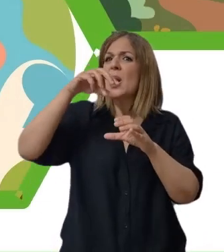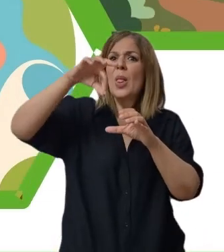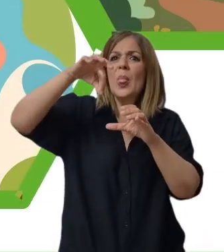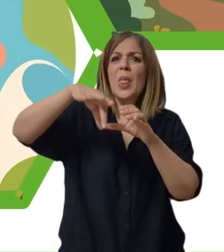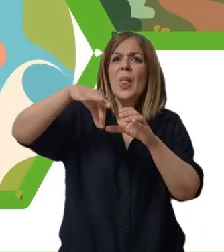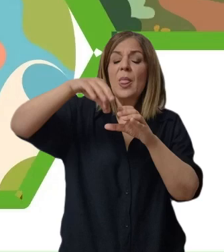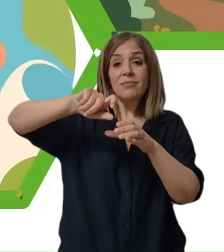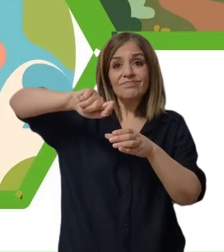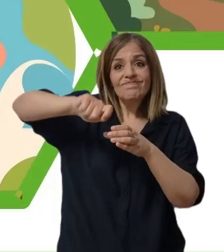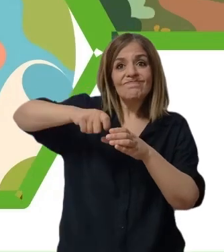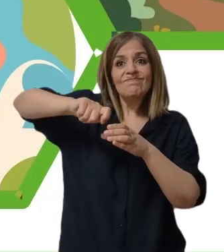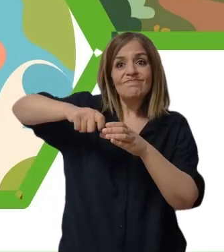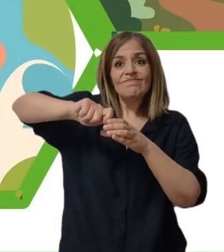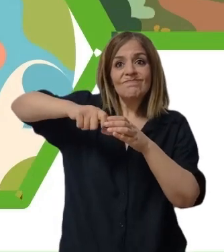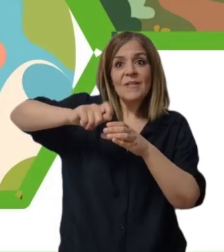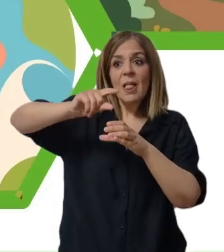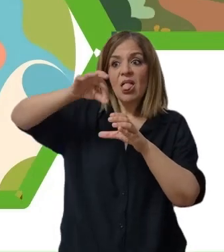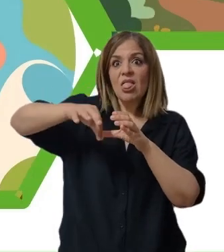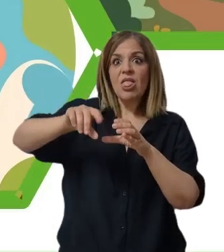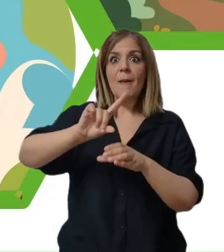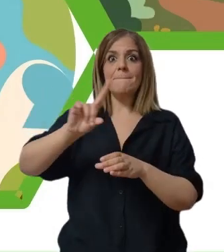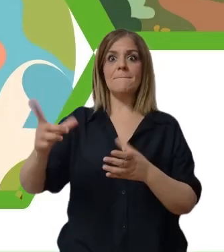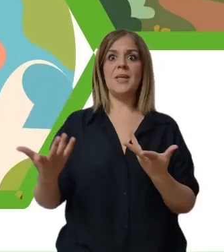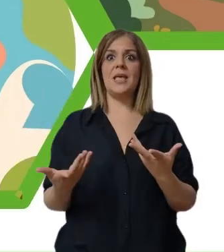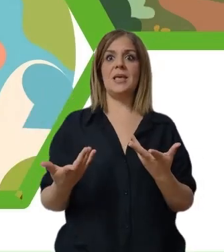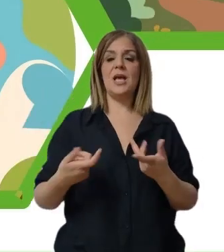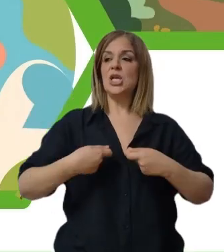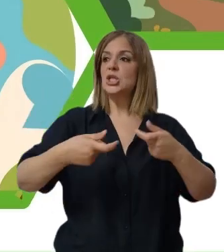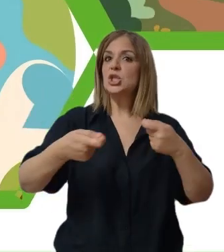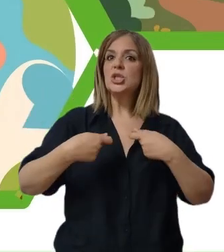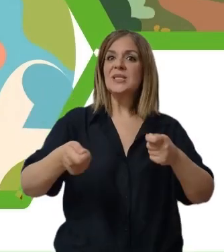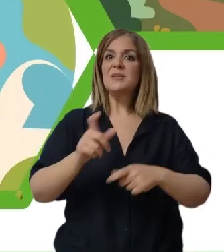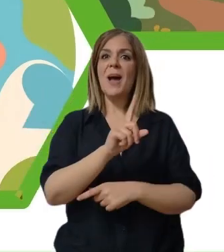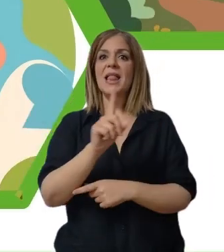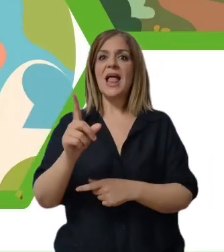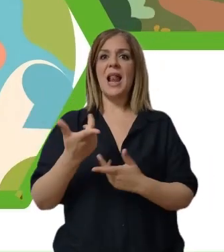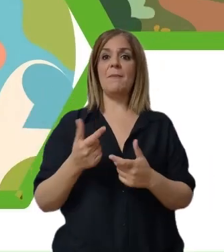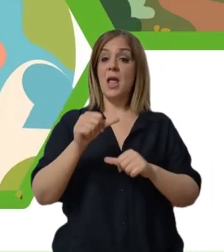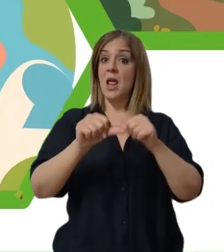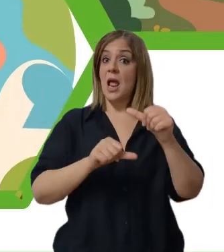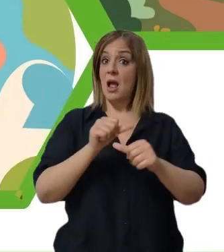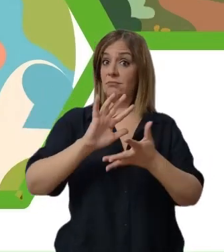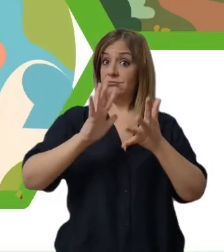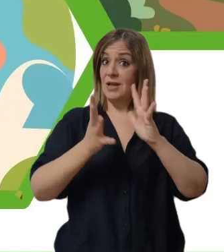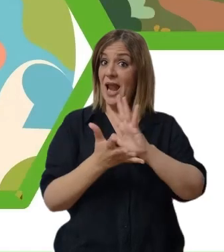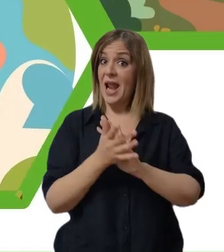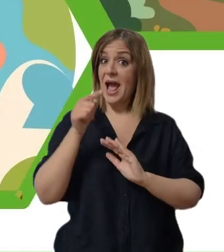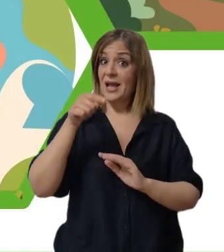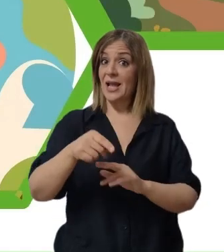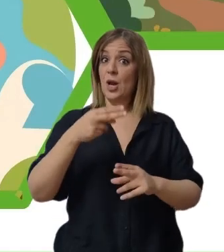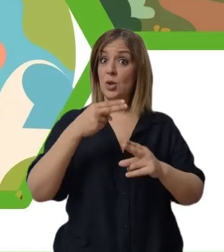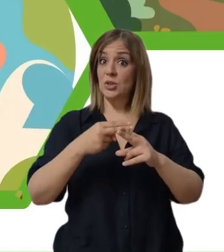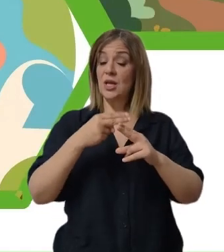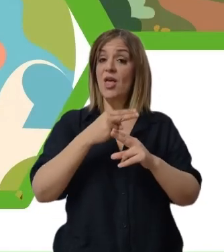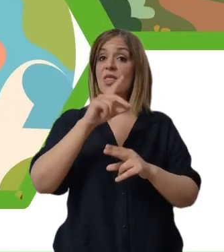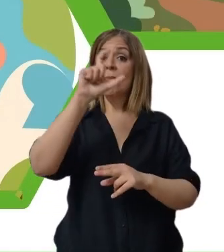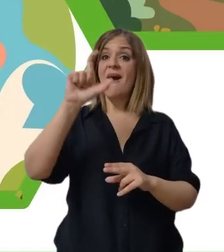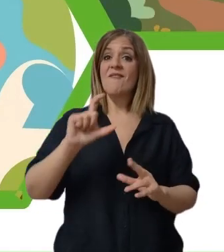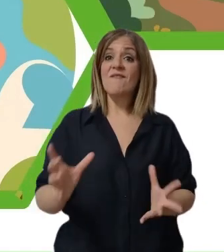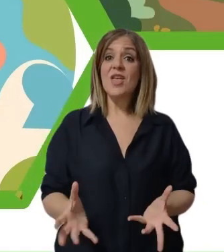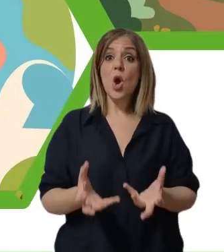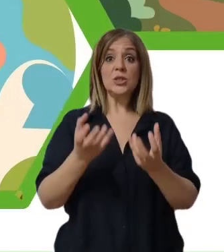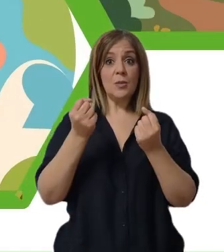avoid wasting resources. Also, recycling is another practice of sustainable consumption